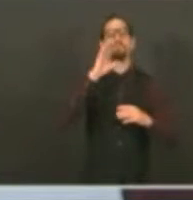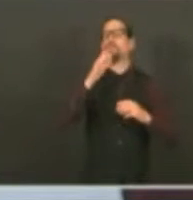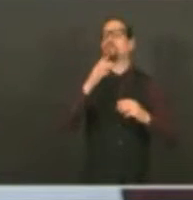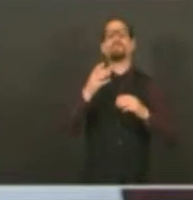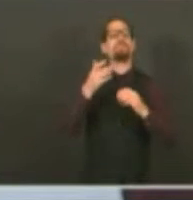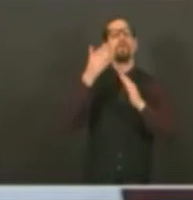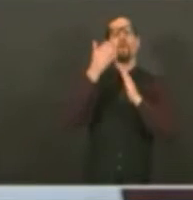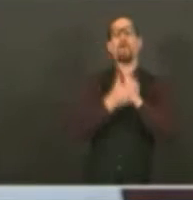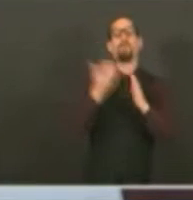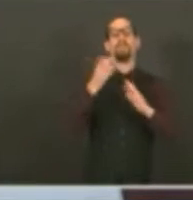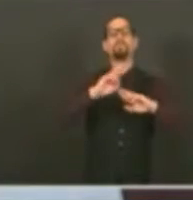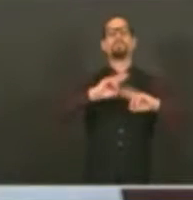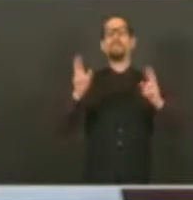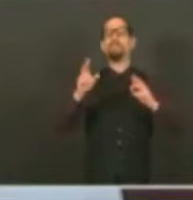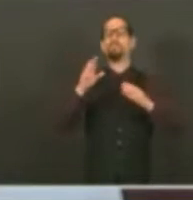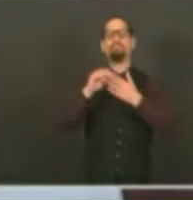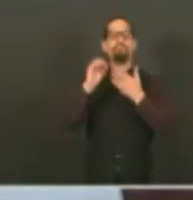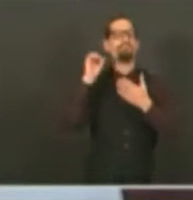pause.